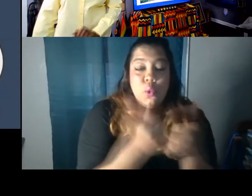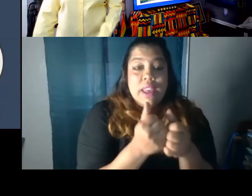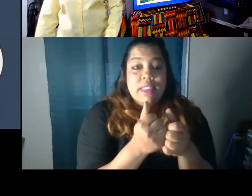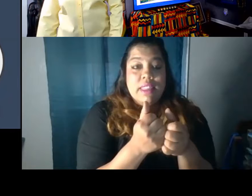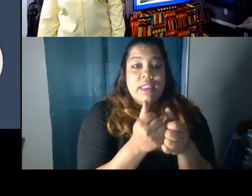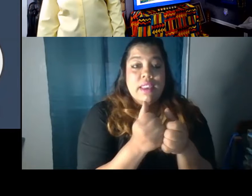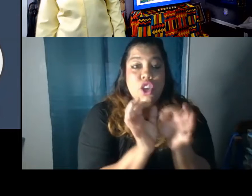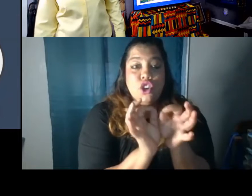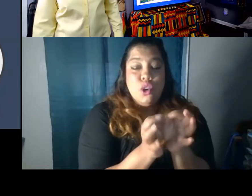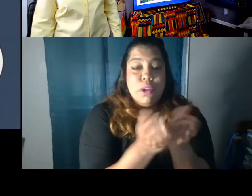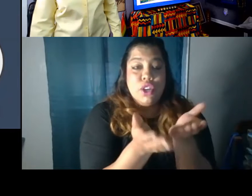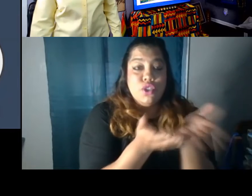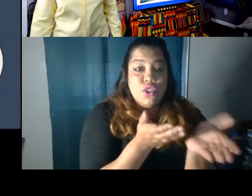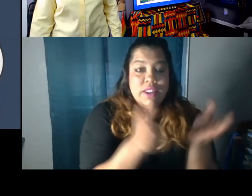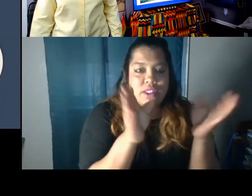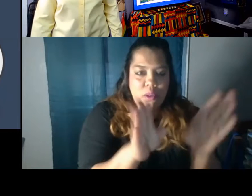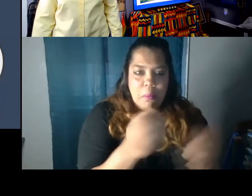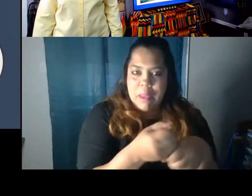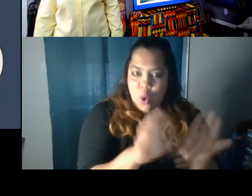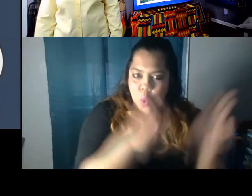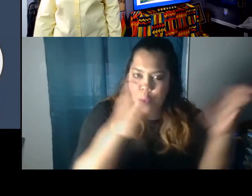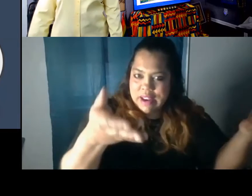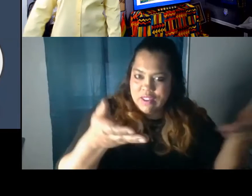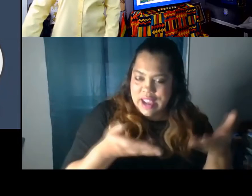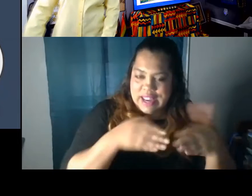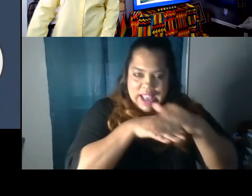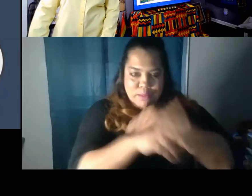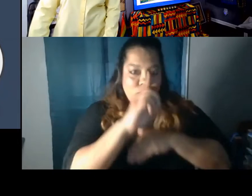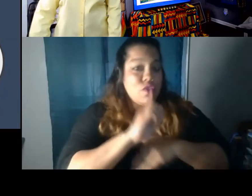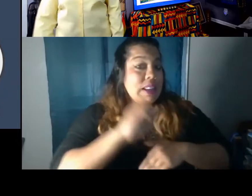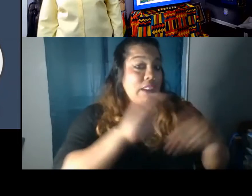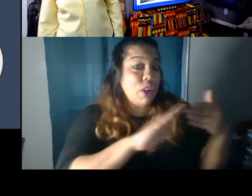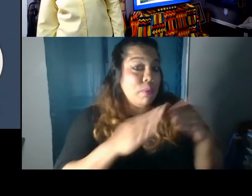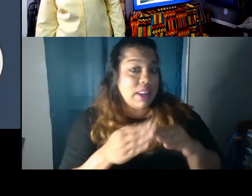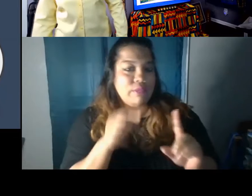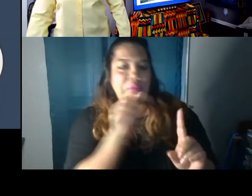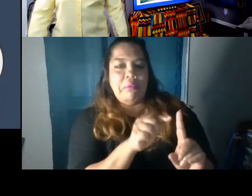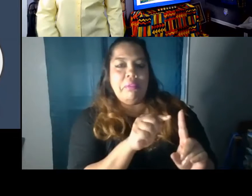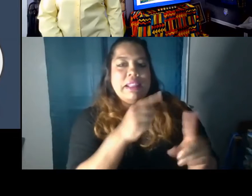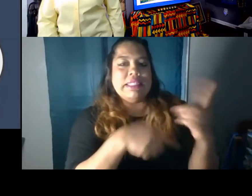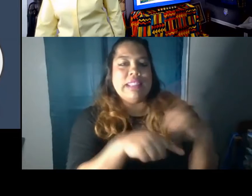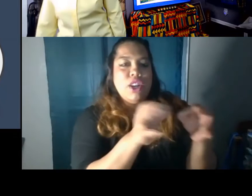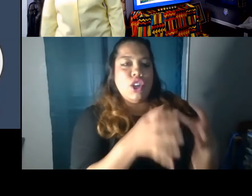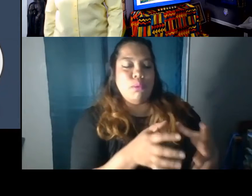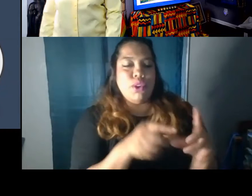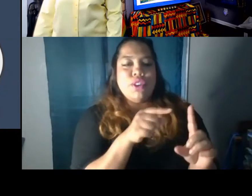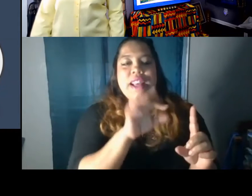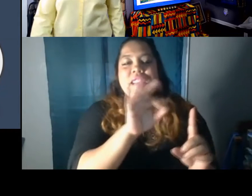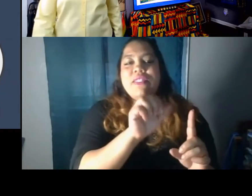community are our sign language interpreters, Faith Moore and